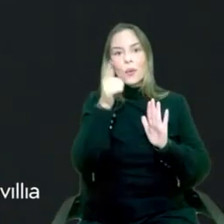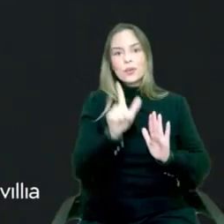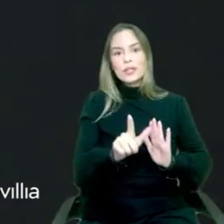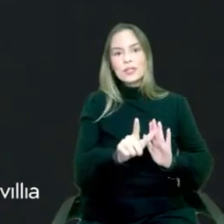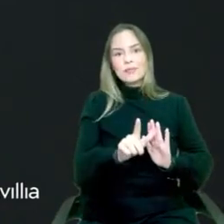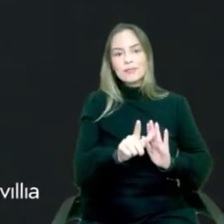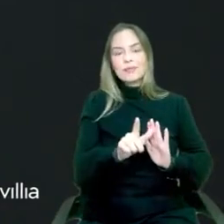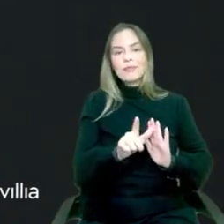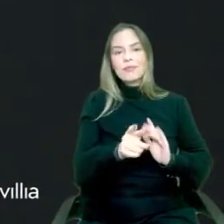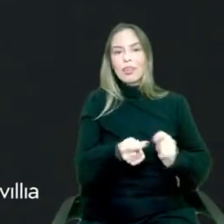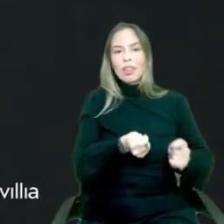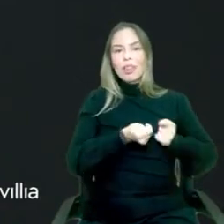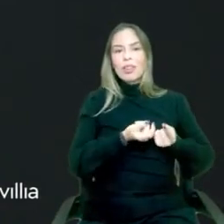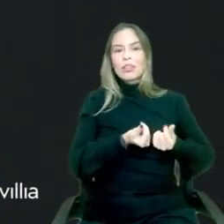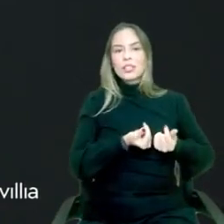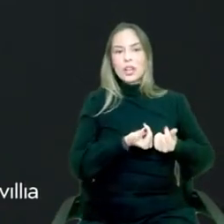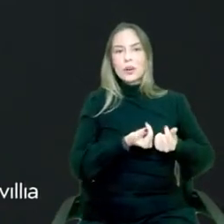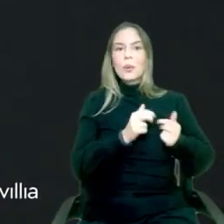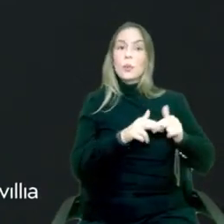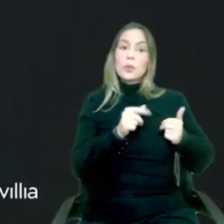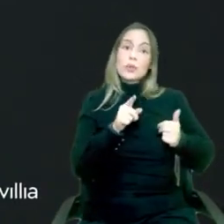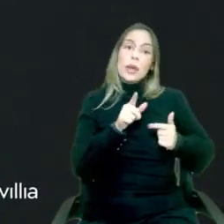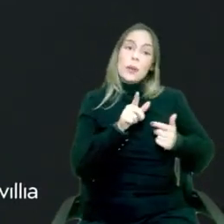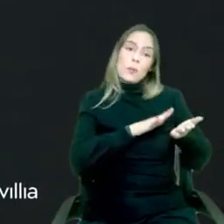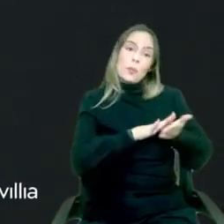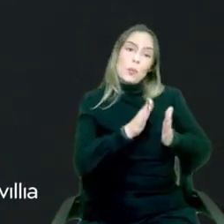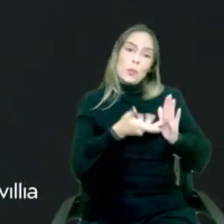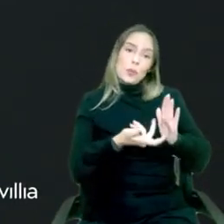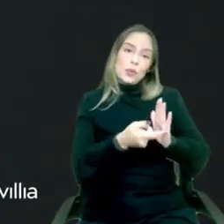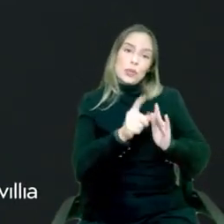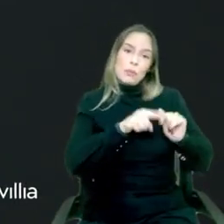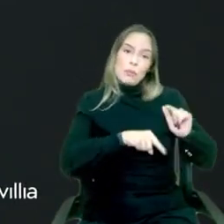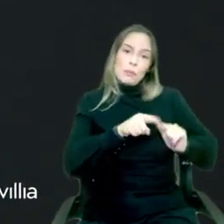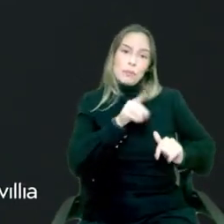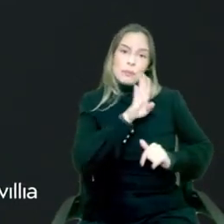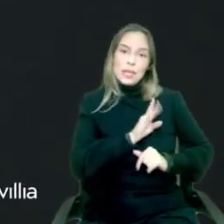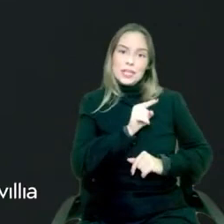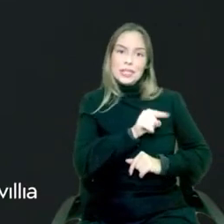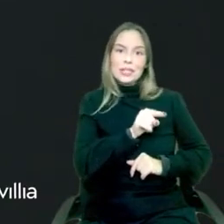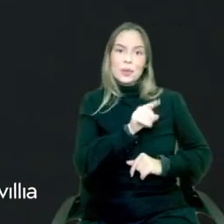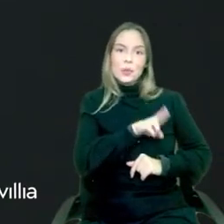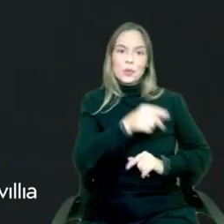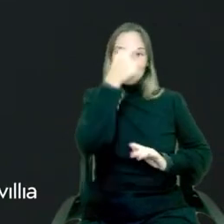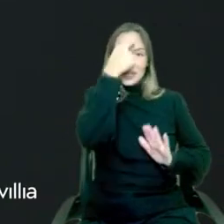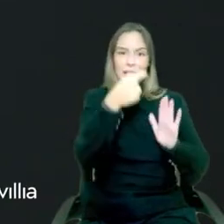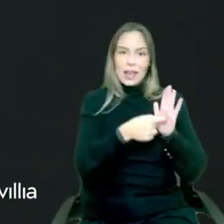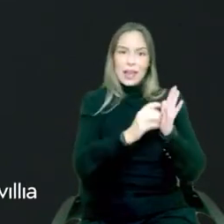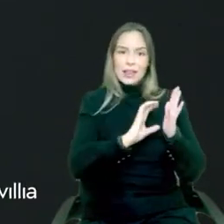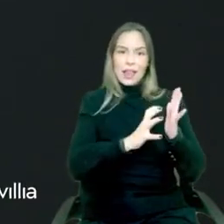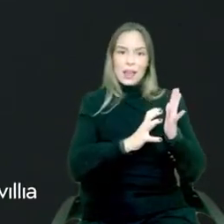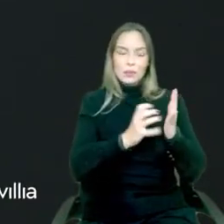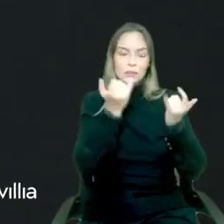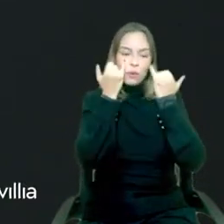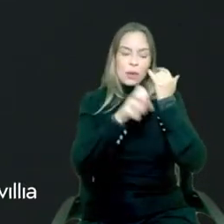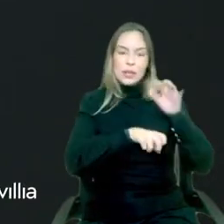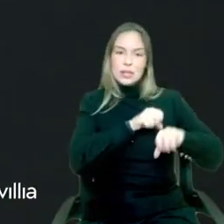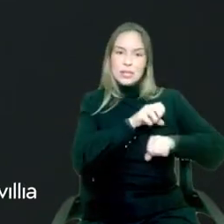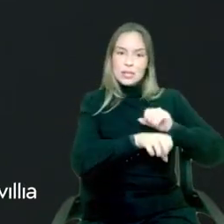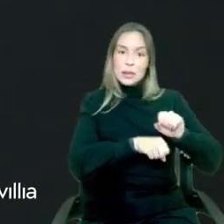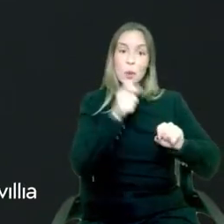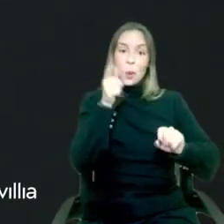in production in Brazil, using AI and a lot of data, and really achieve the patient and the